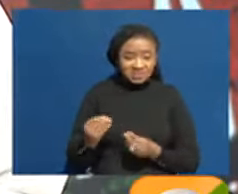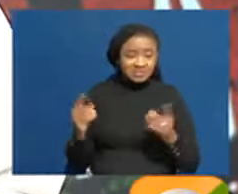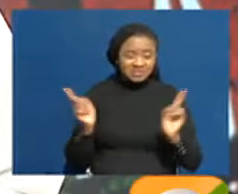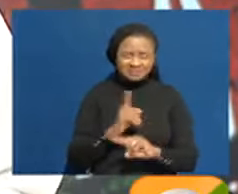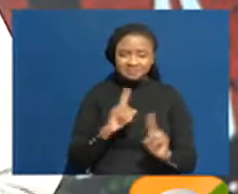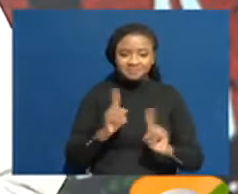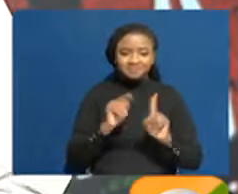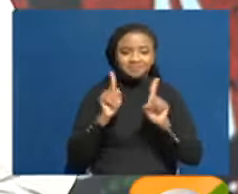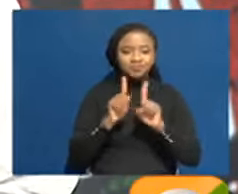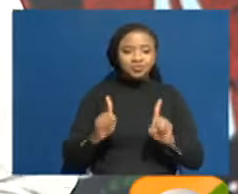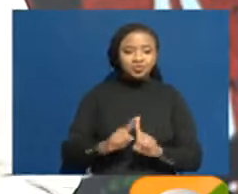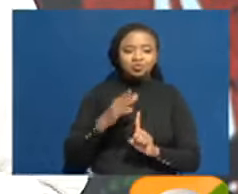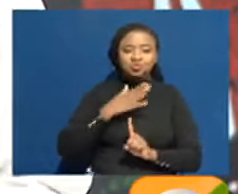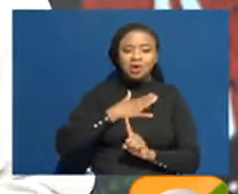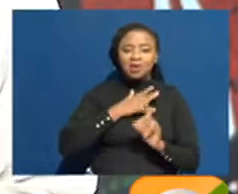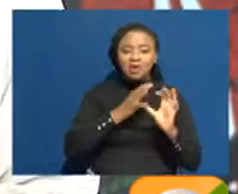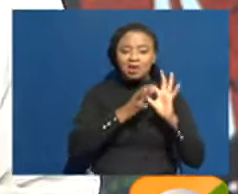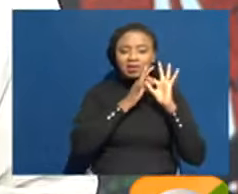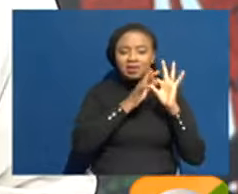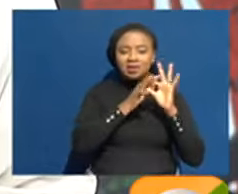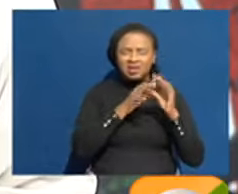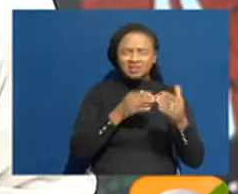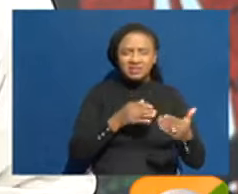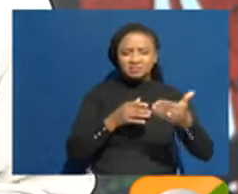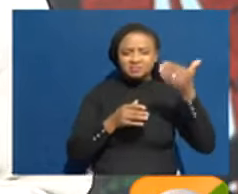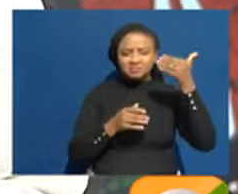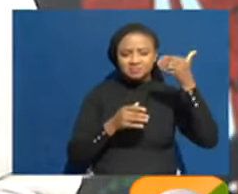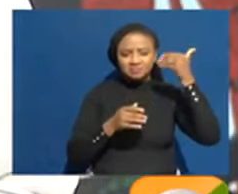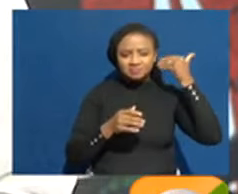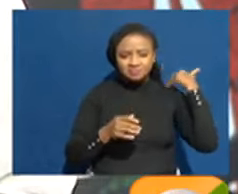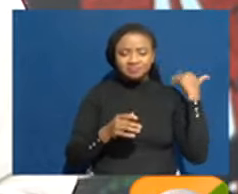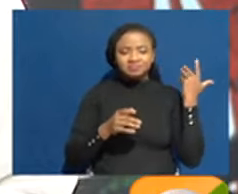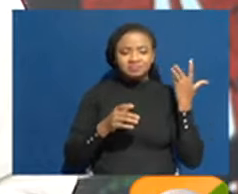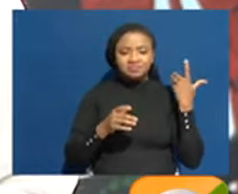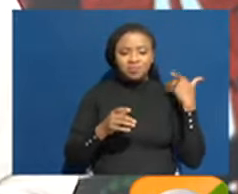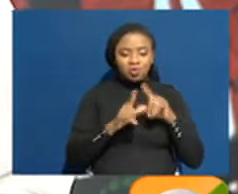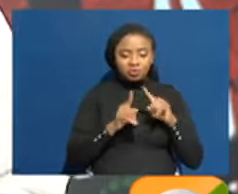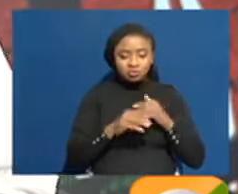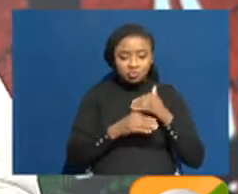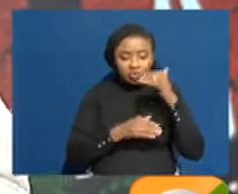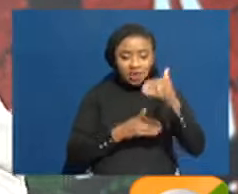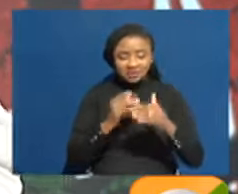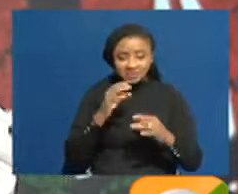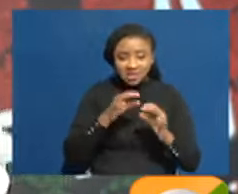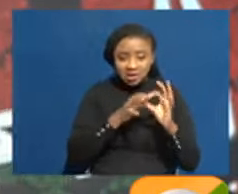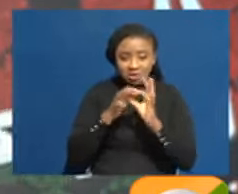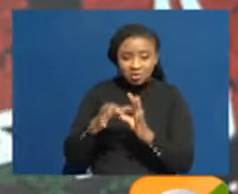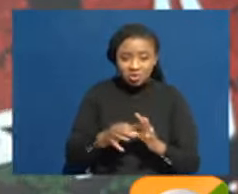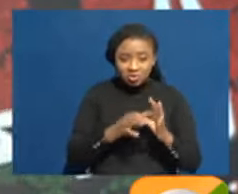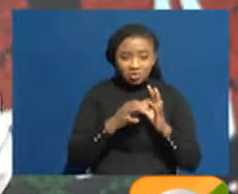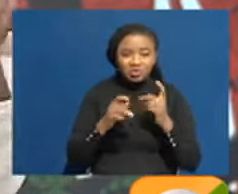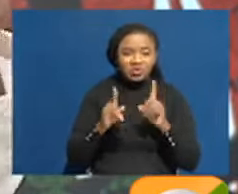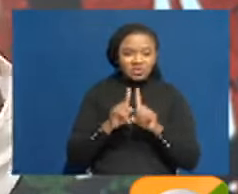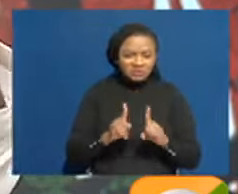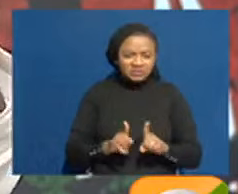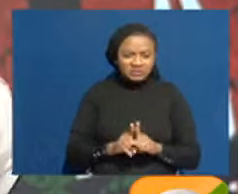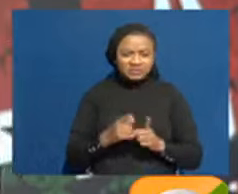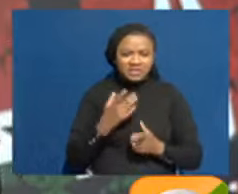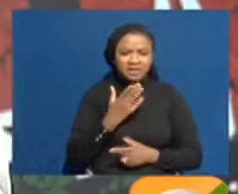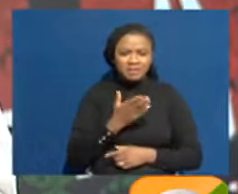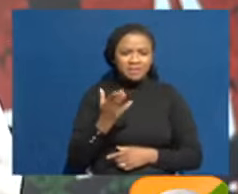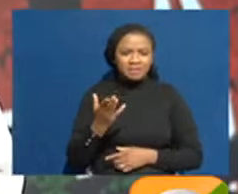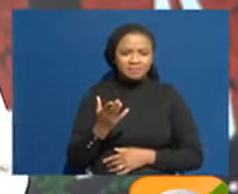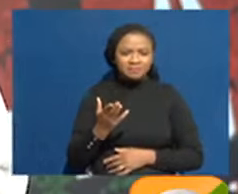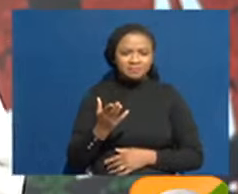our state was cultured first as a colonial state and post-colonial as essentially an African colonial state, so to speak, quote